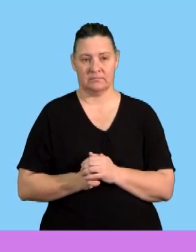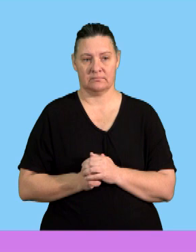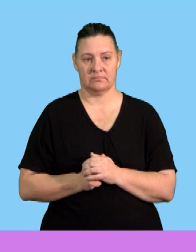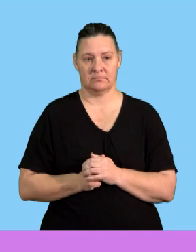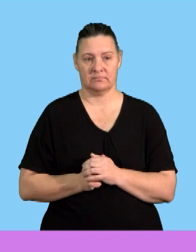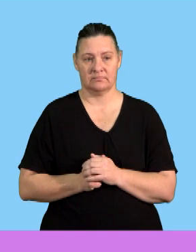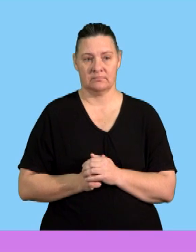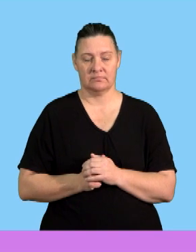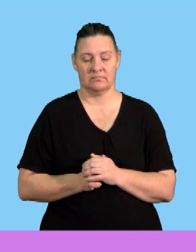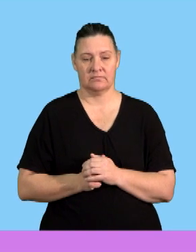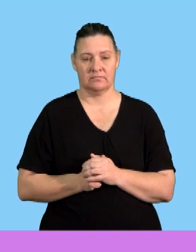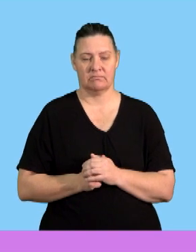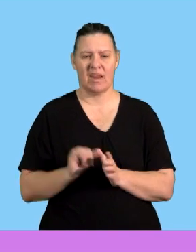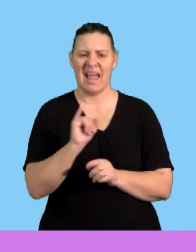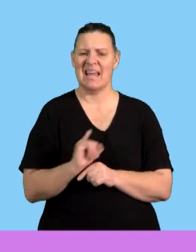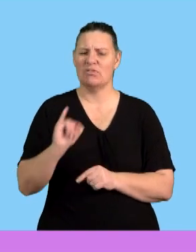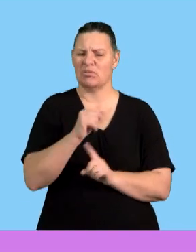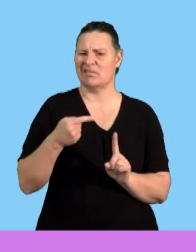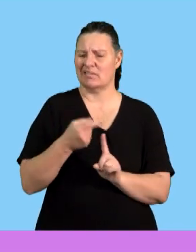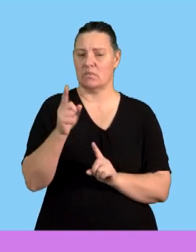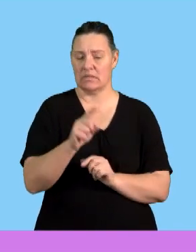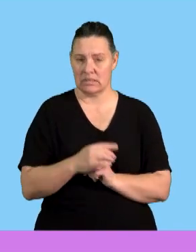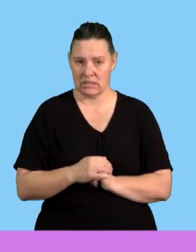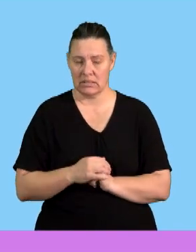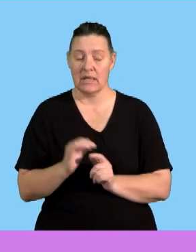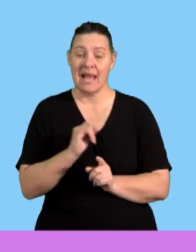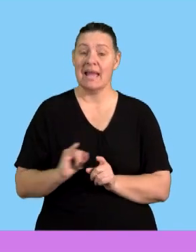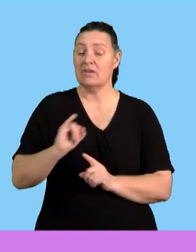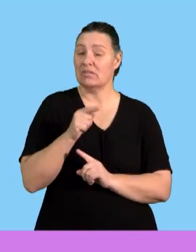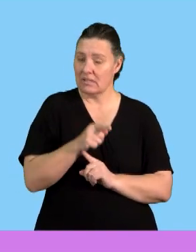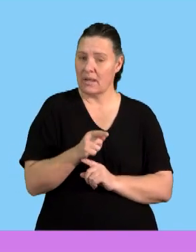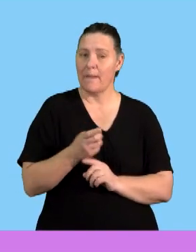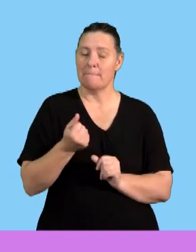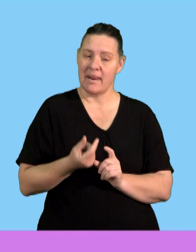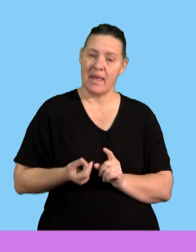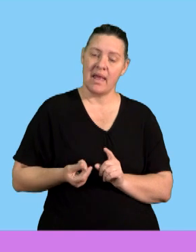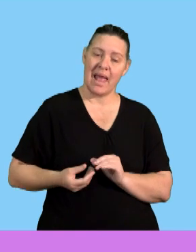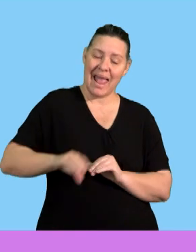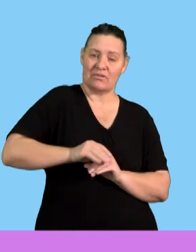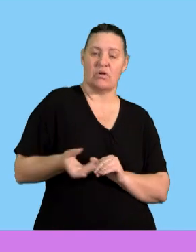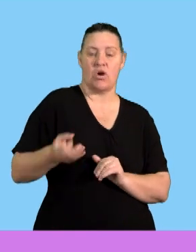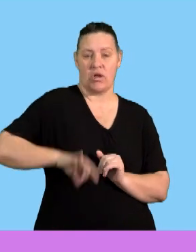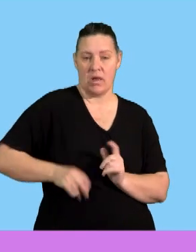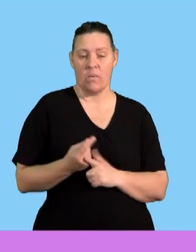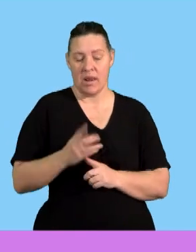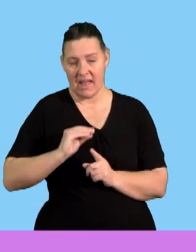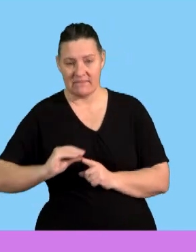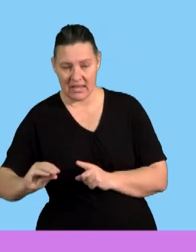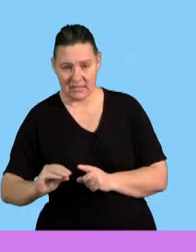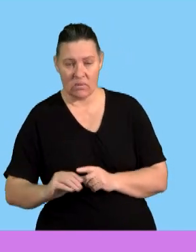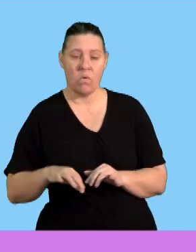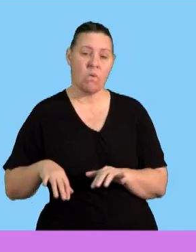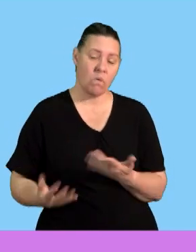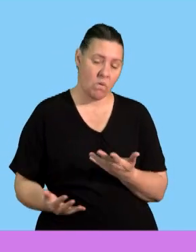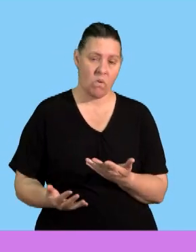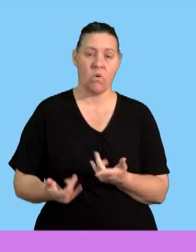interest. What is interest? Interest is extra money earned when you make an